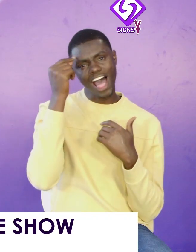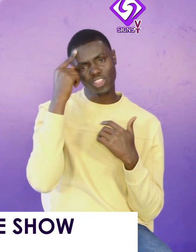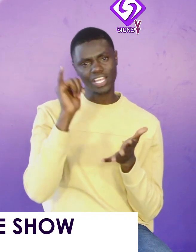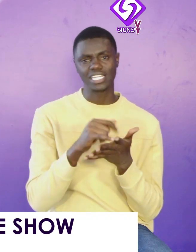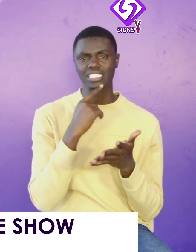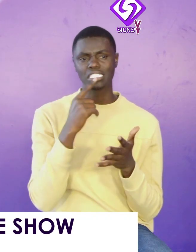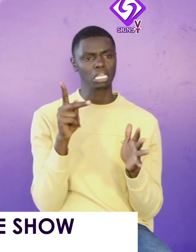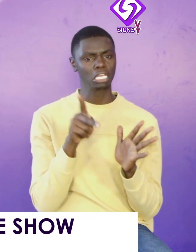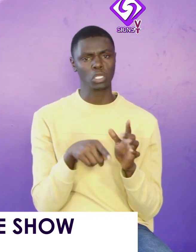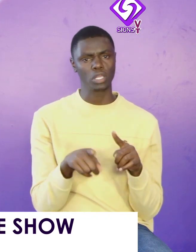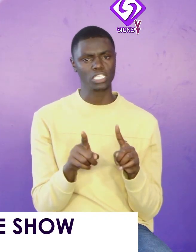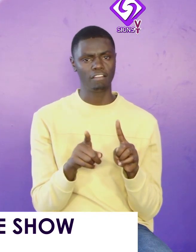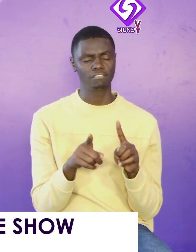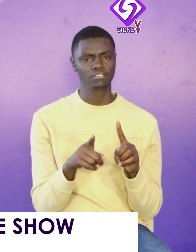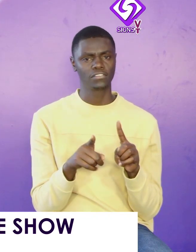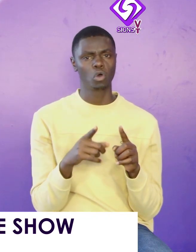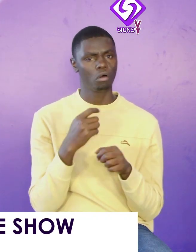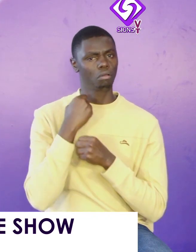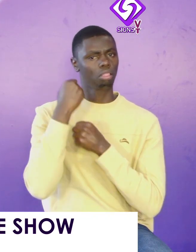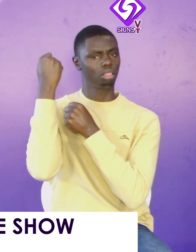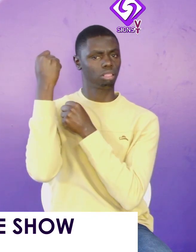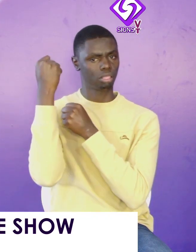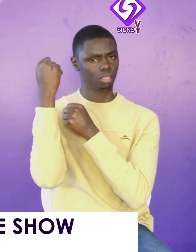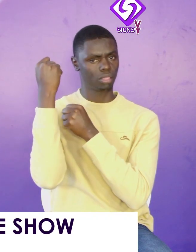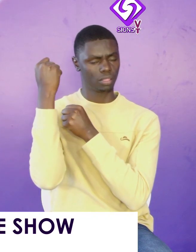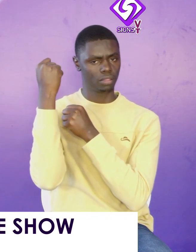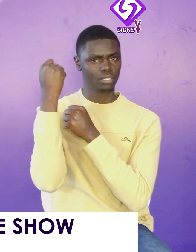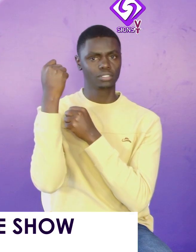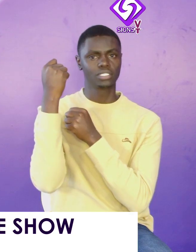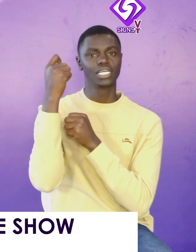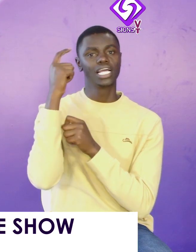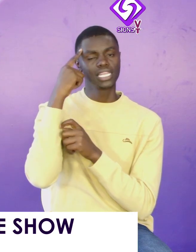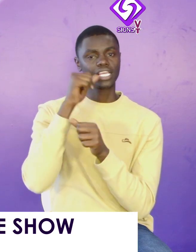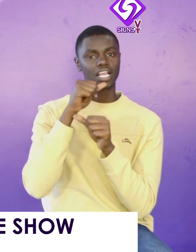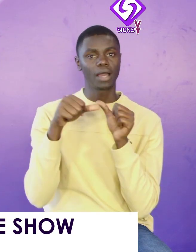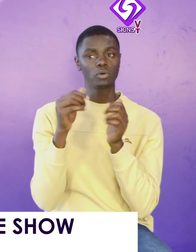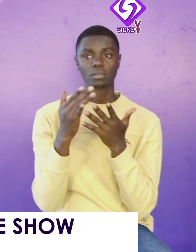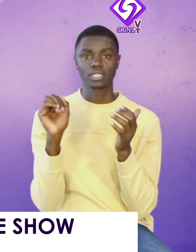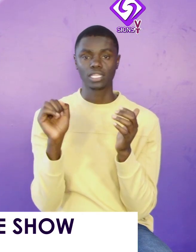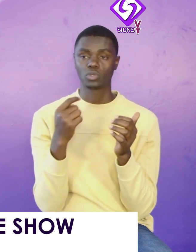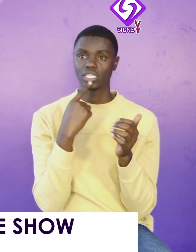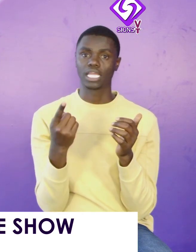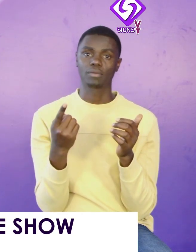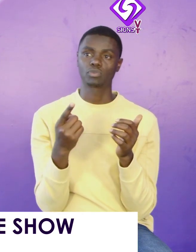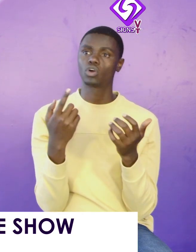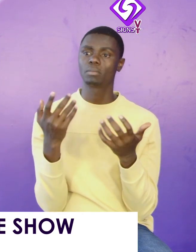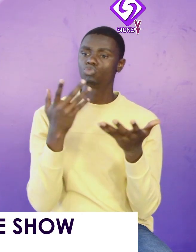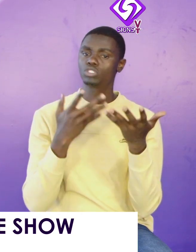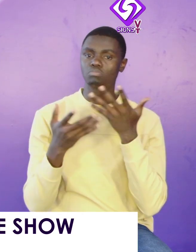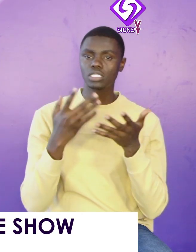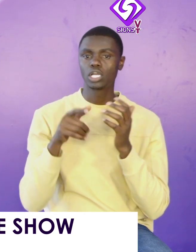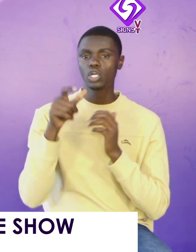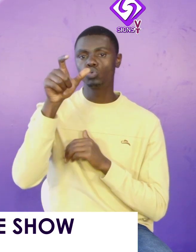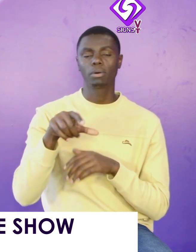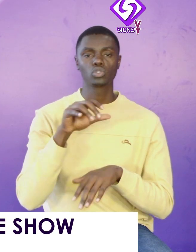kill yourself, take your life, think of something that you can say, speak to somebody, something good.